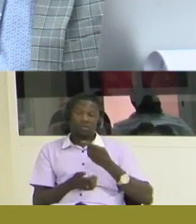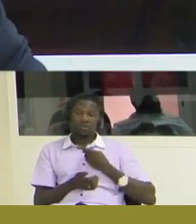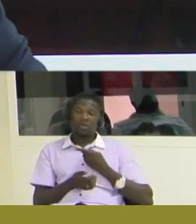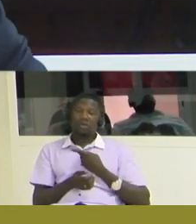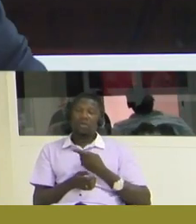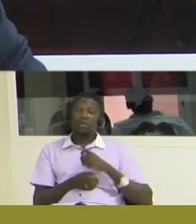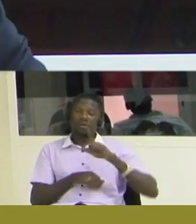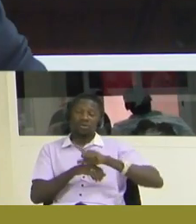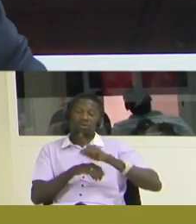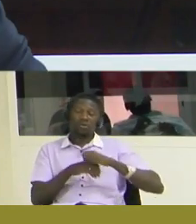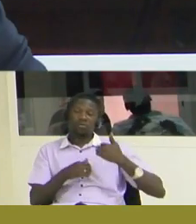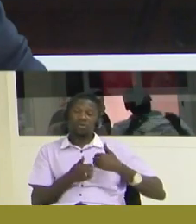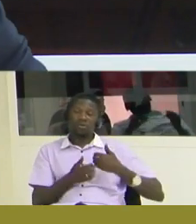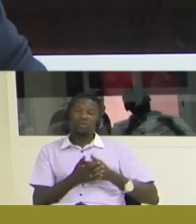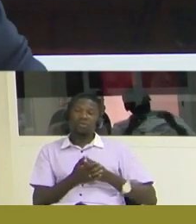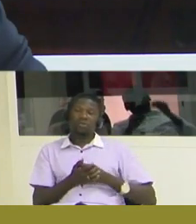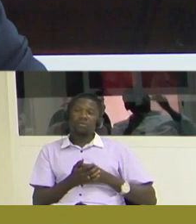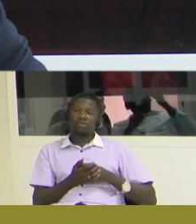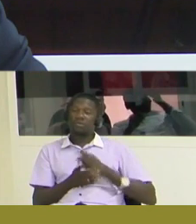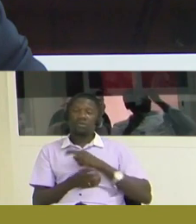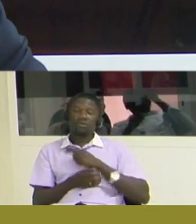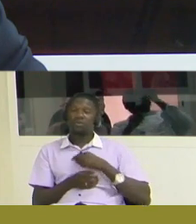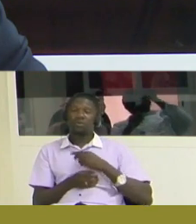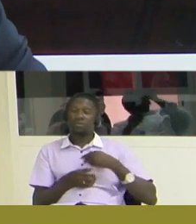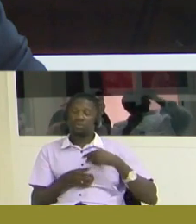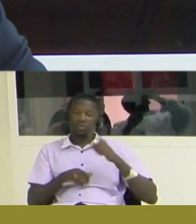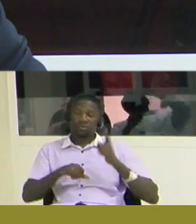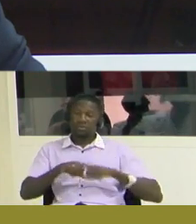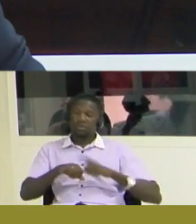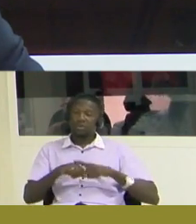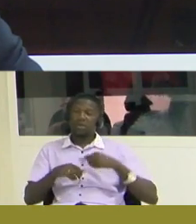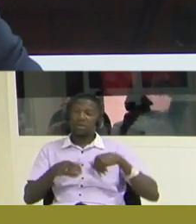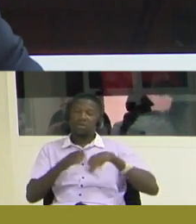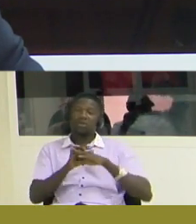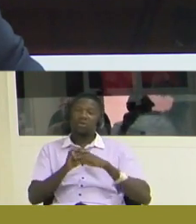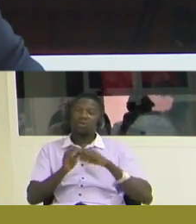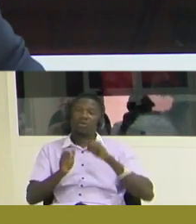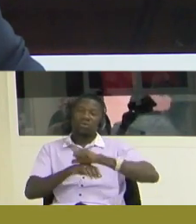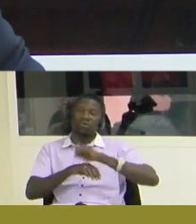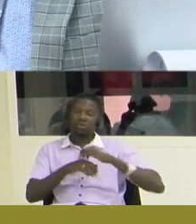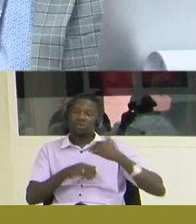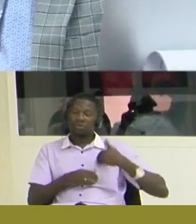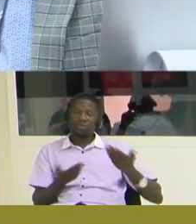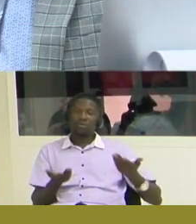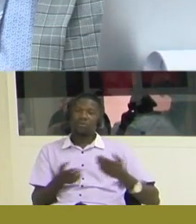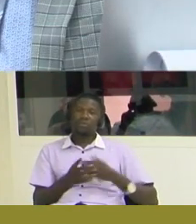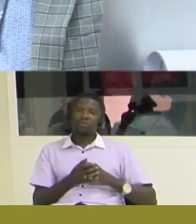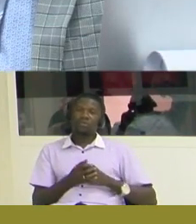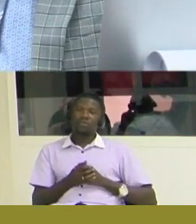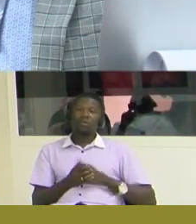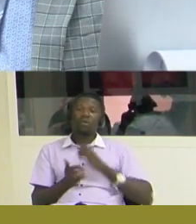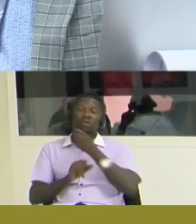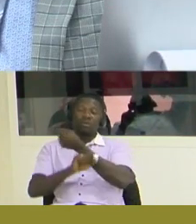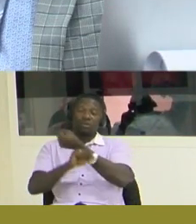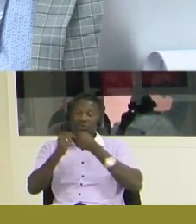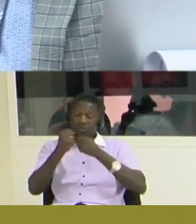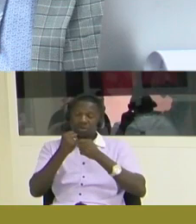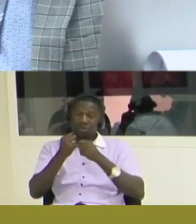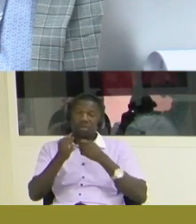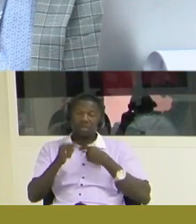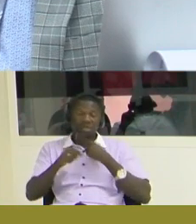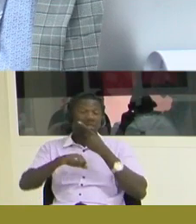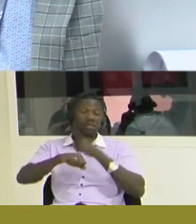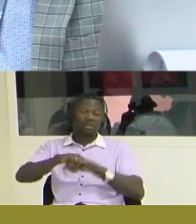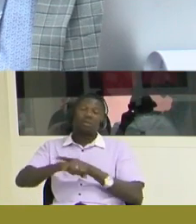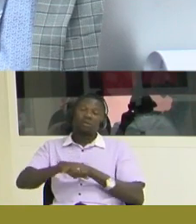out on on civilians such but this situation the prevailing situation at the